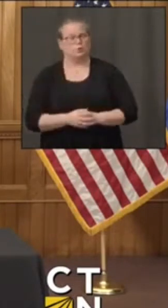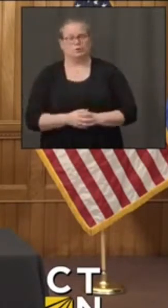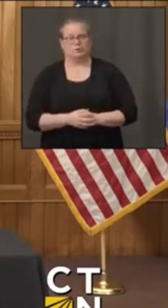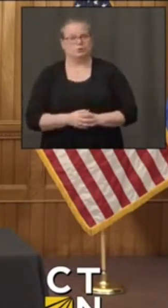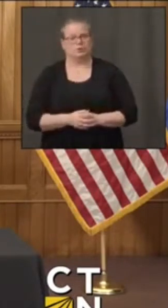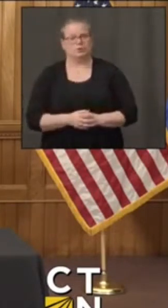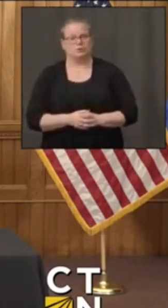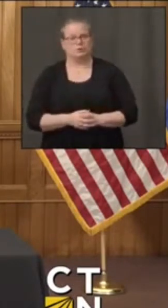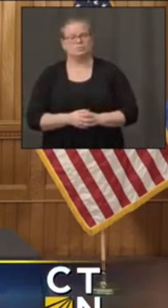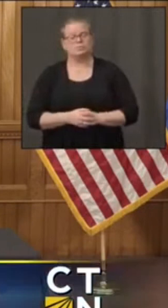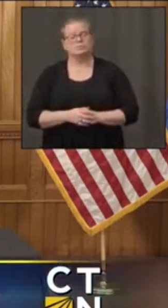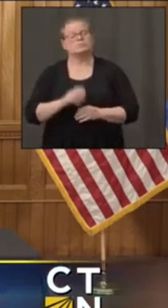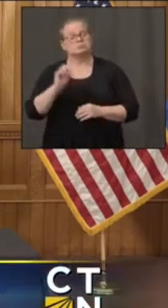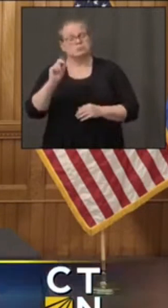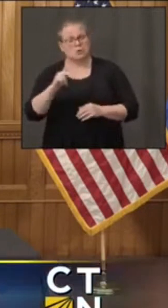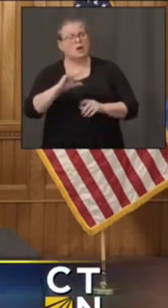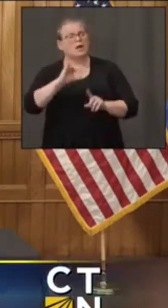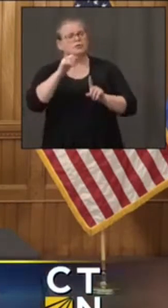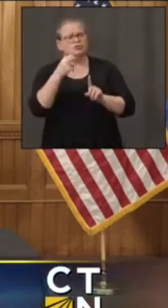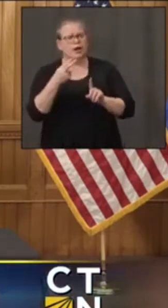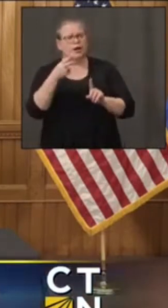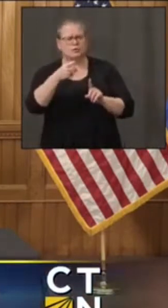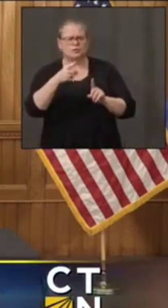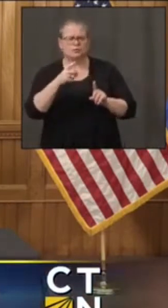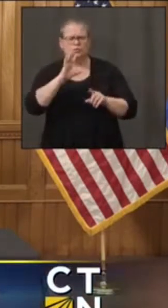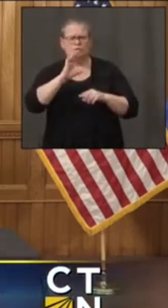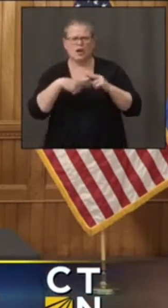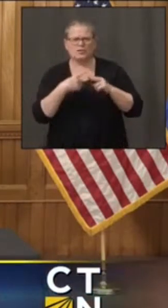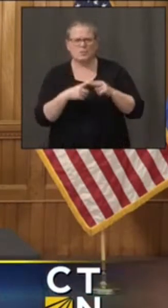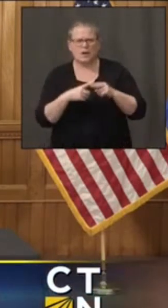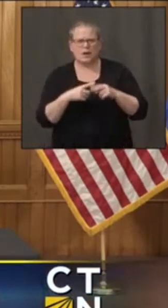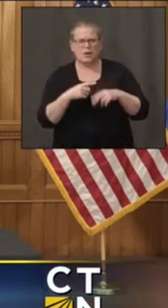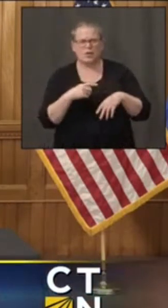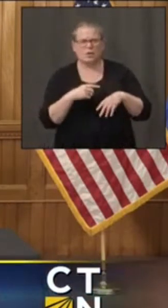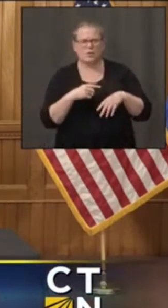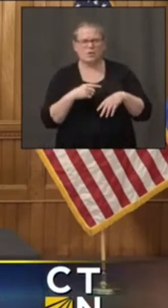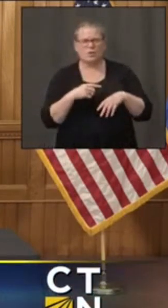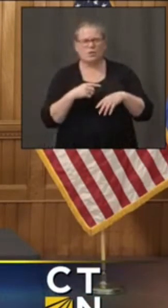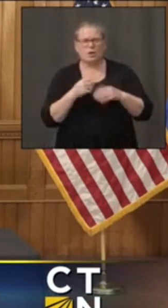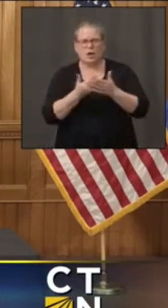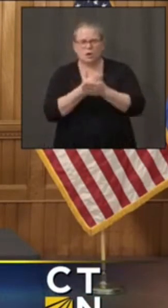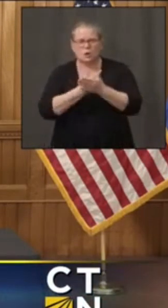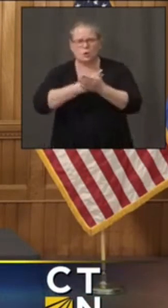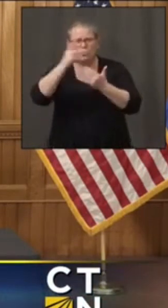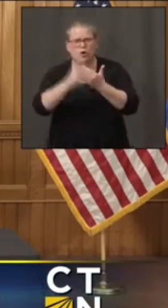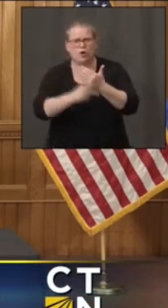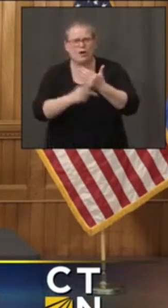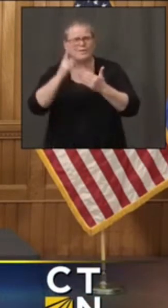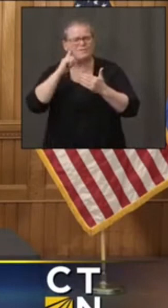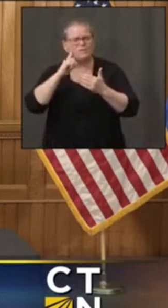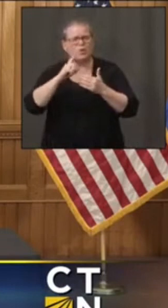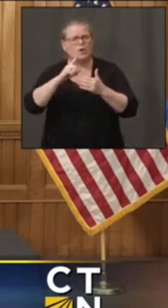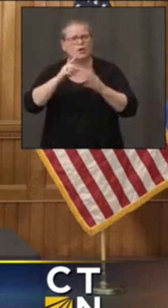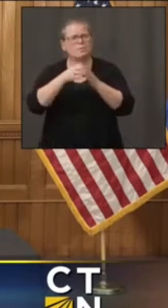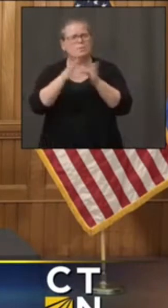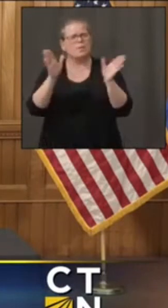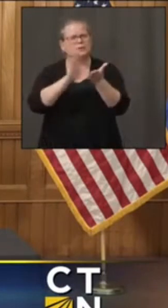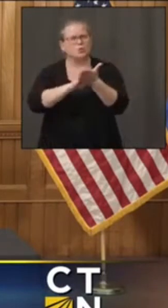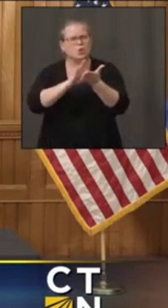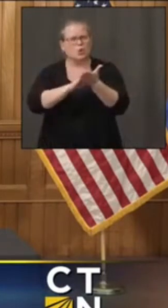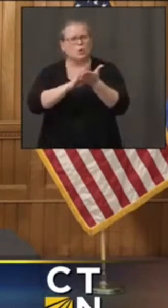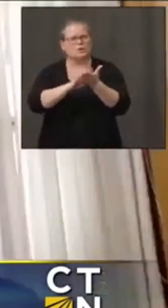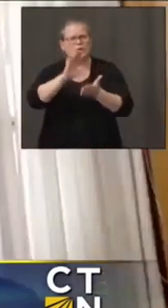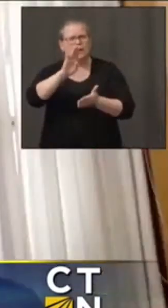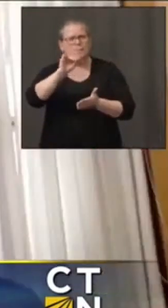a pilot program for the Binex testing system for public schools. Could you elaborate a little bit on that?